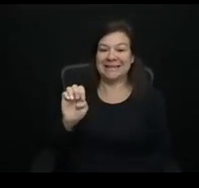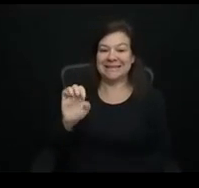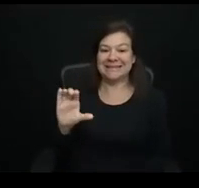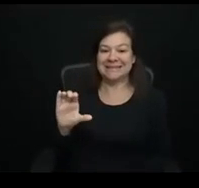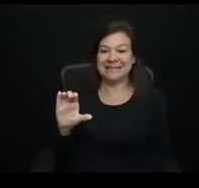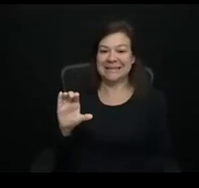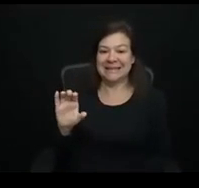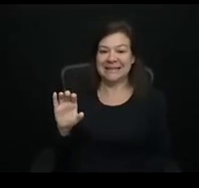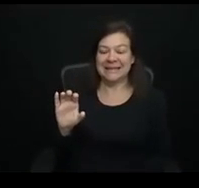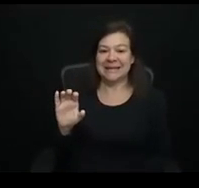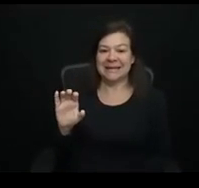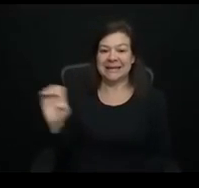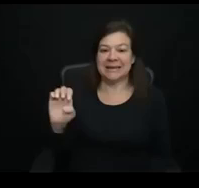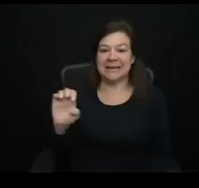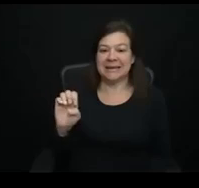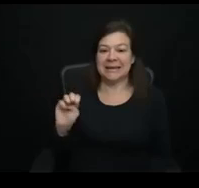ecemergency.org. That's